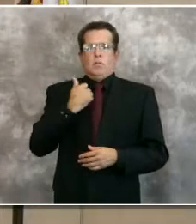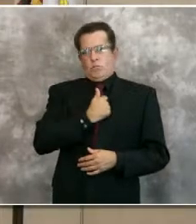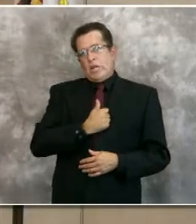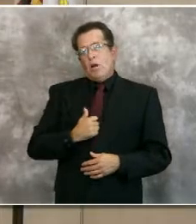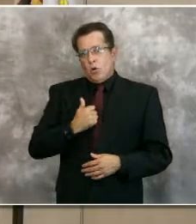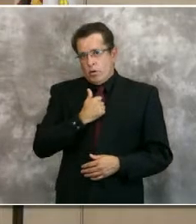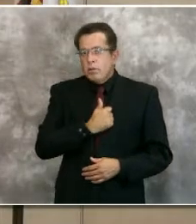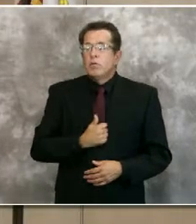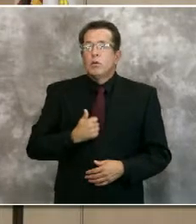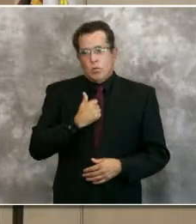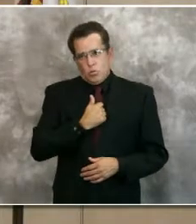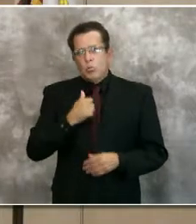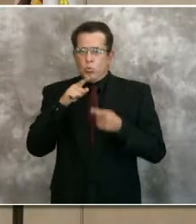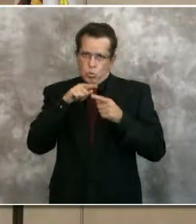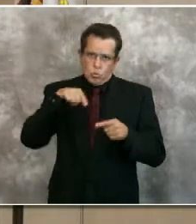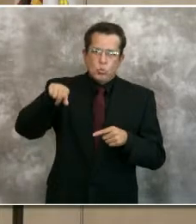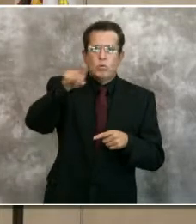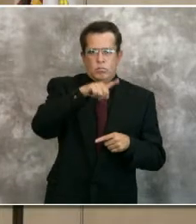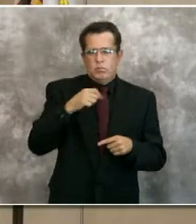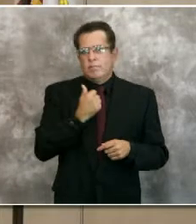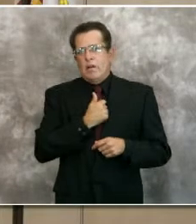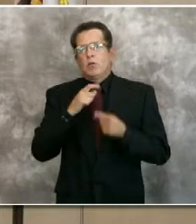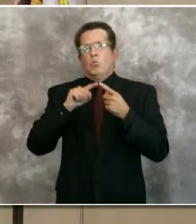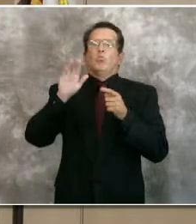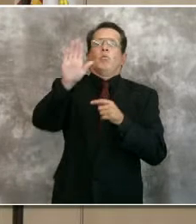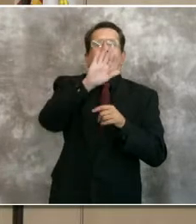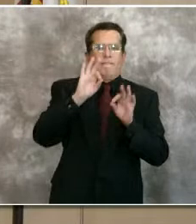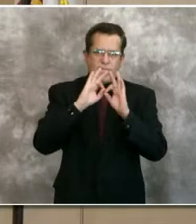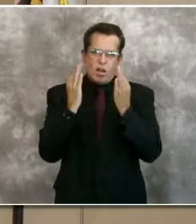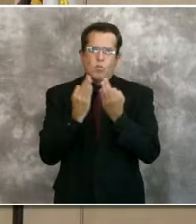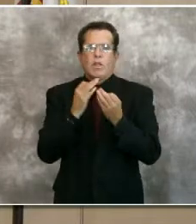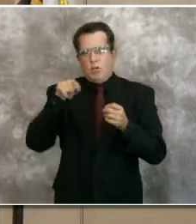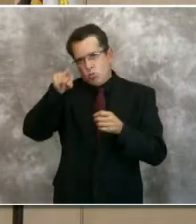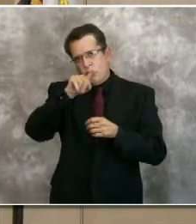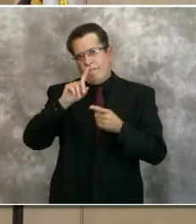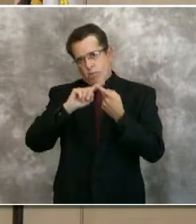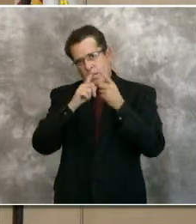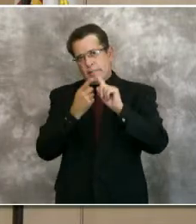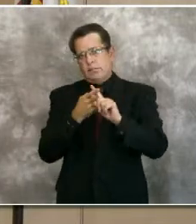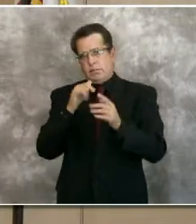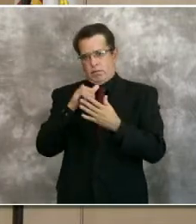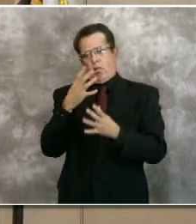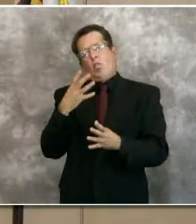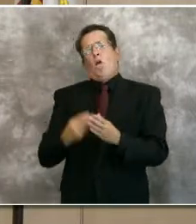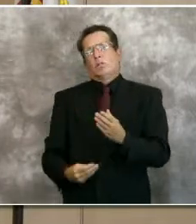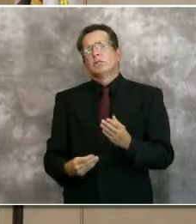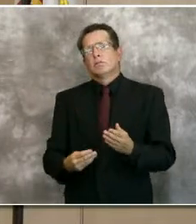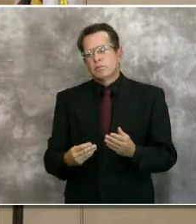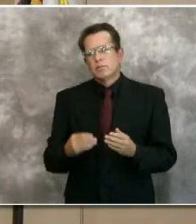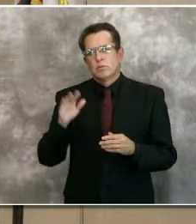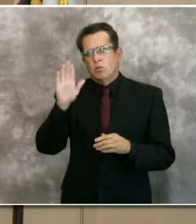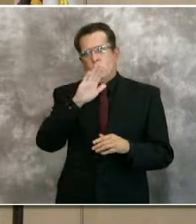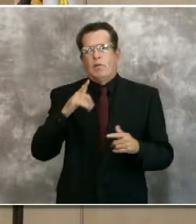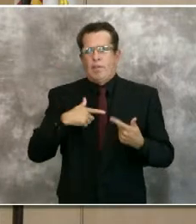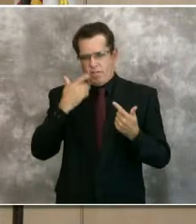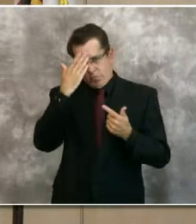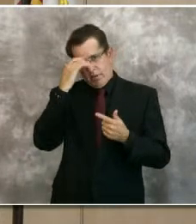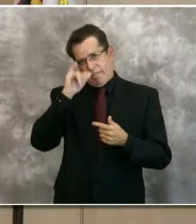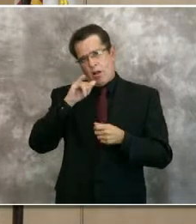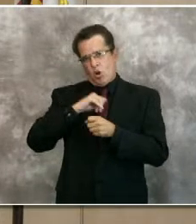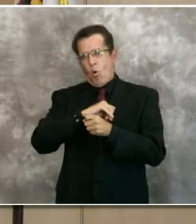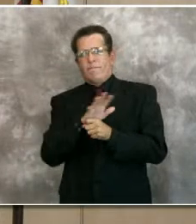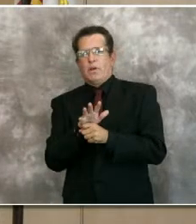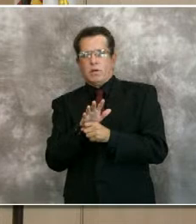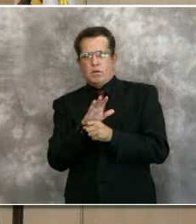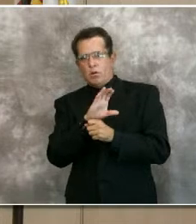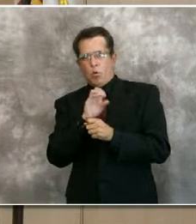sincerest condolences and sympathies to the families and friends of those individuals that have lost their lives to